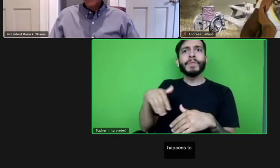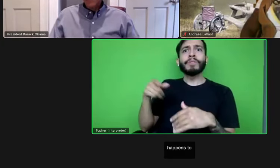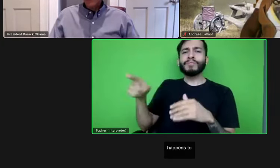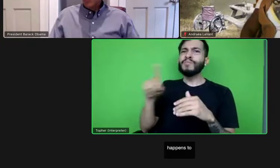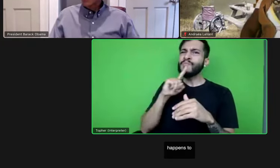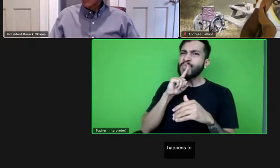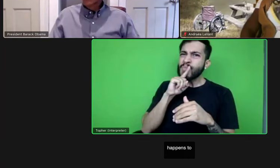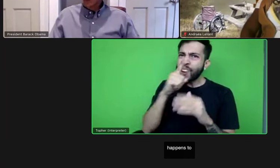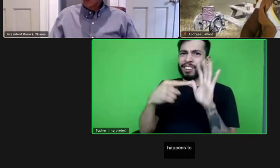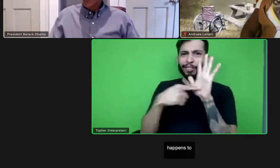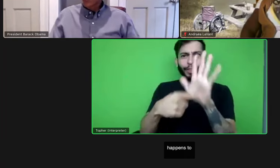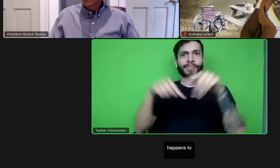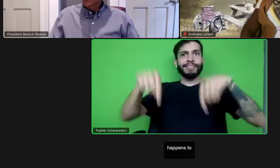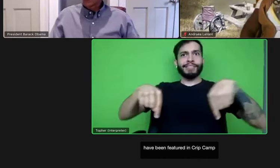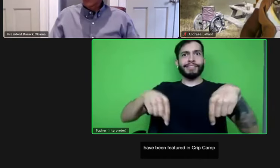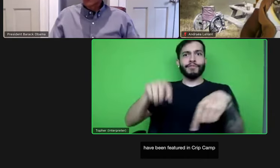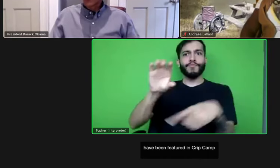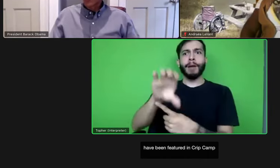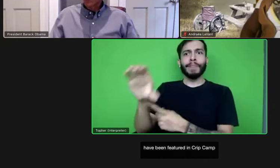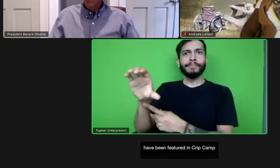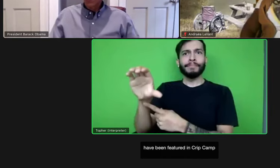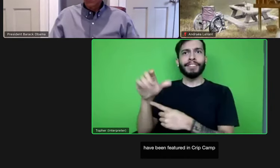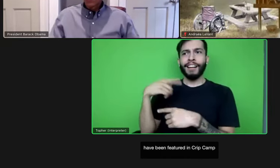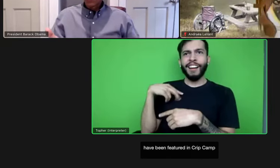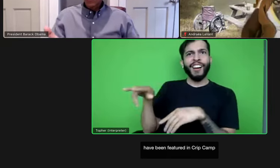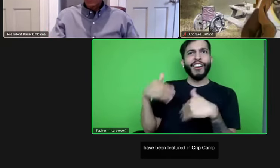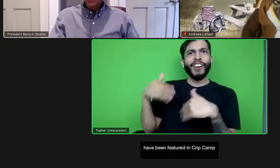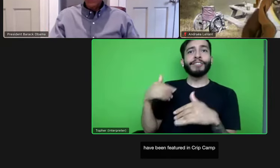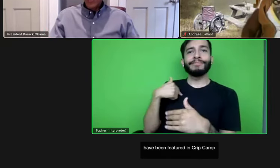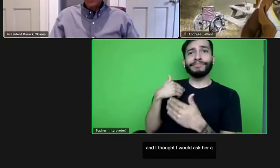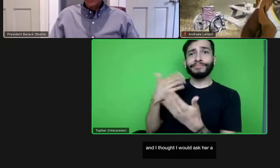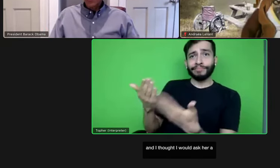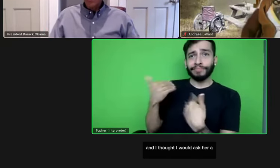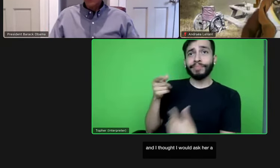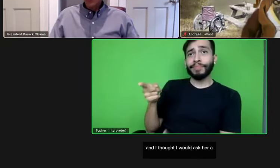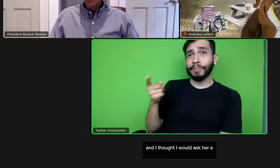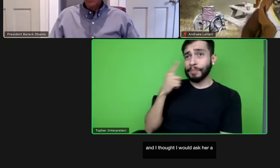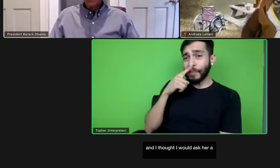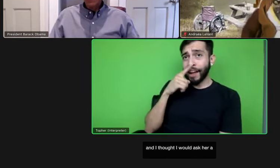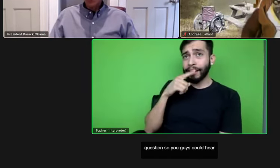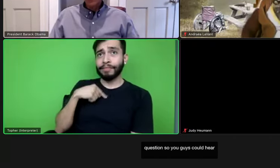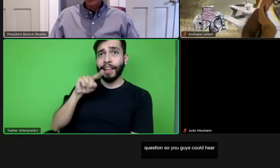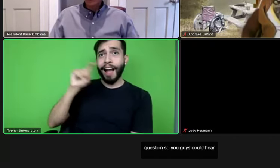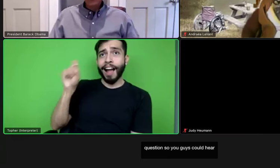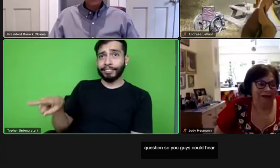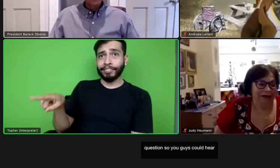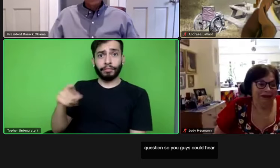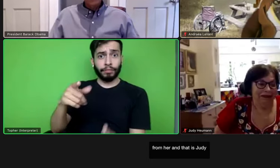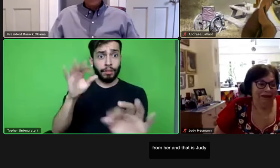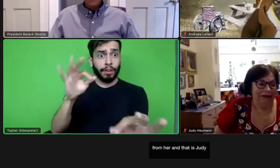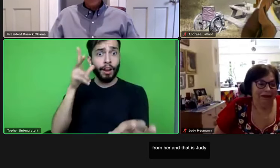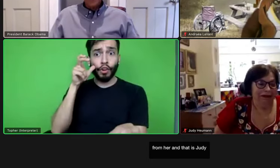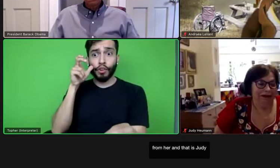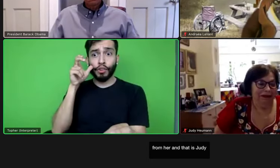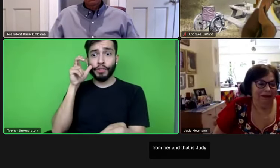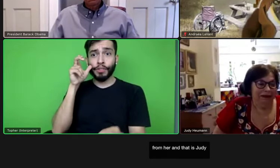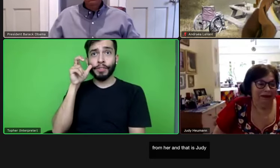And I thought I'd ask her a question so you guys could hear from her. And that is Judy Heumann, whose